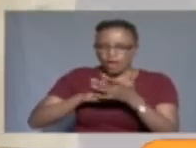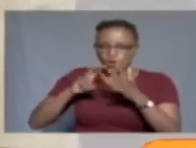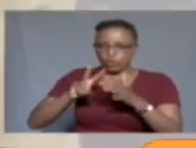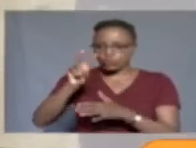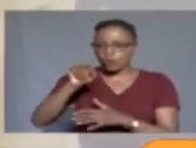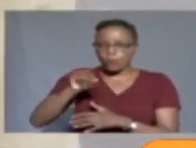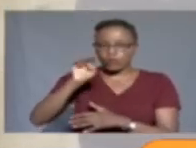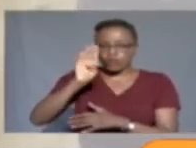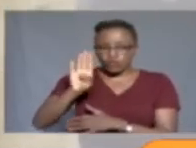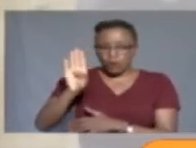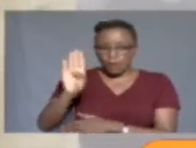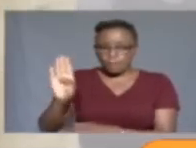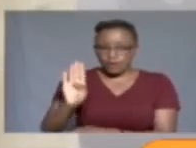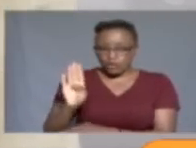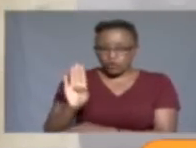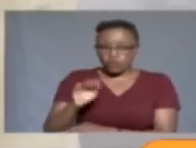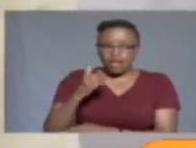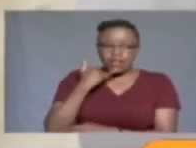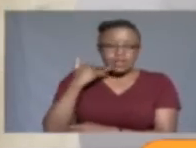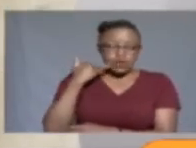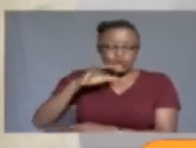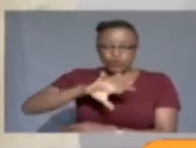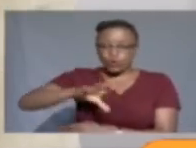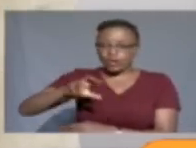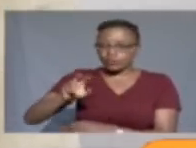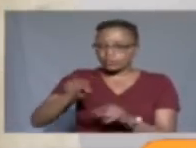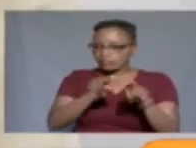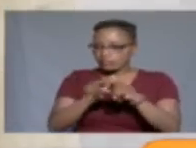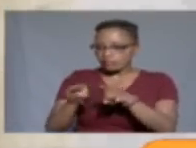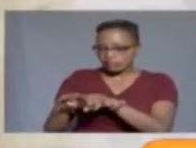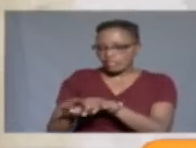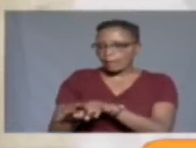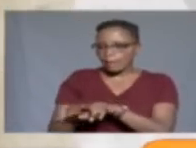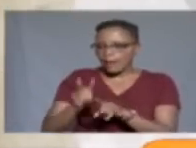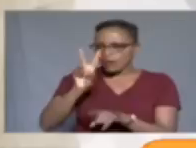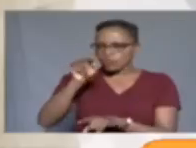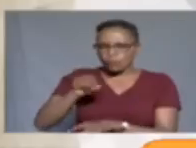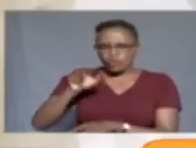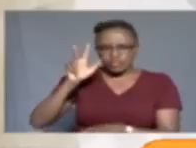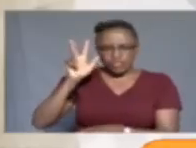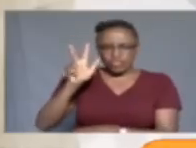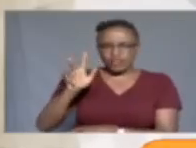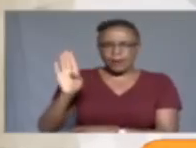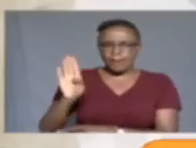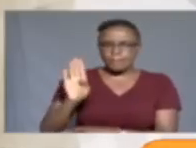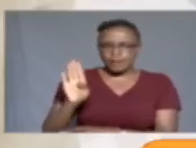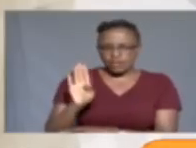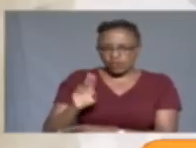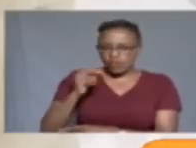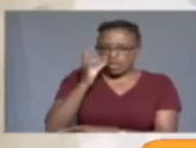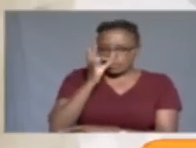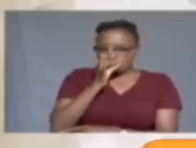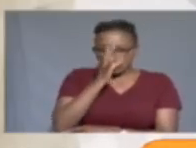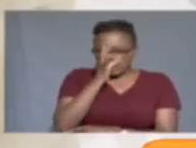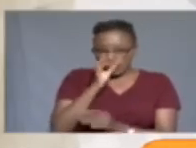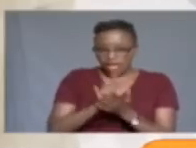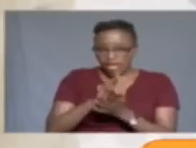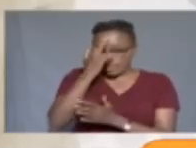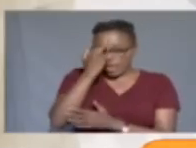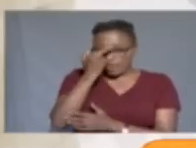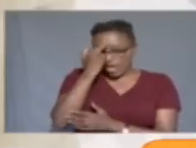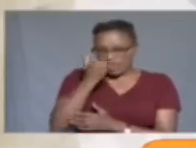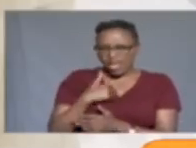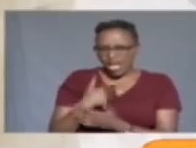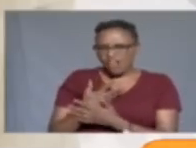2.4 billion shillings. Nakuru County owes contractors 2.3 billion shillings, while Nyeri and Narok counties